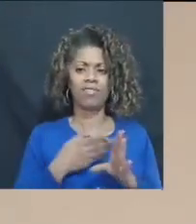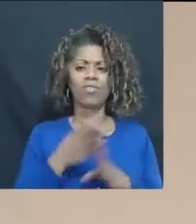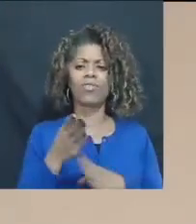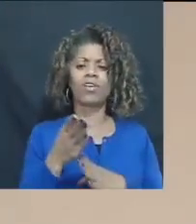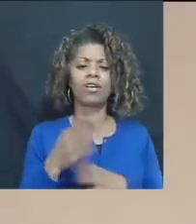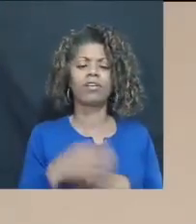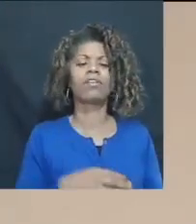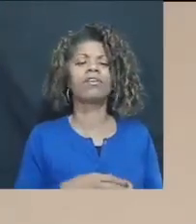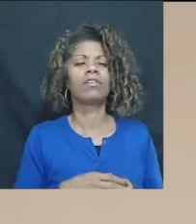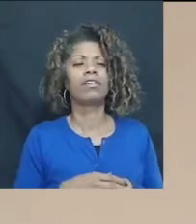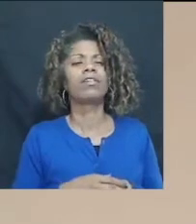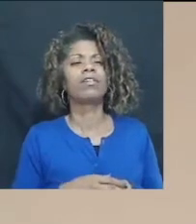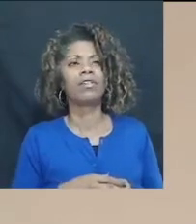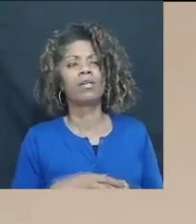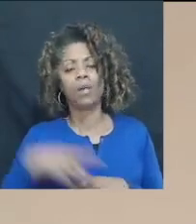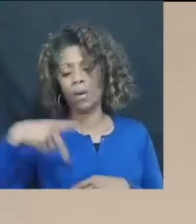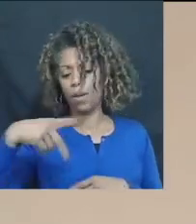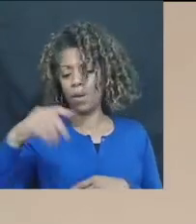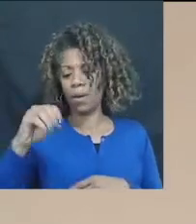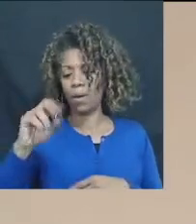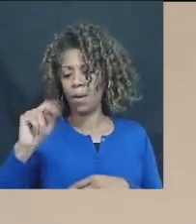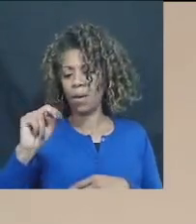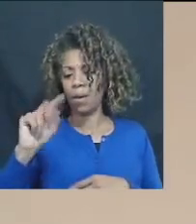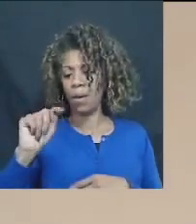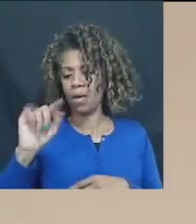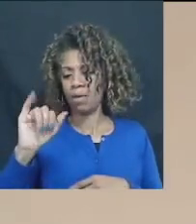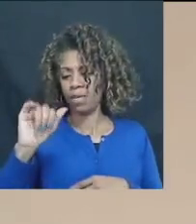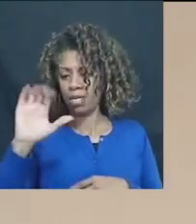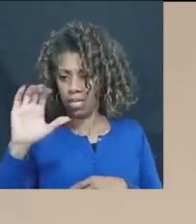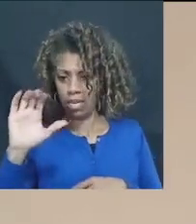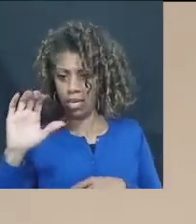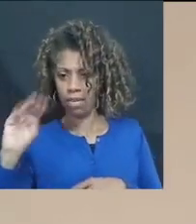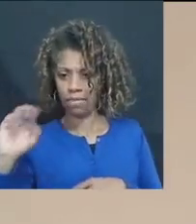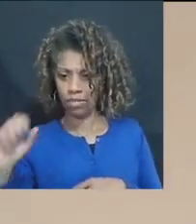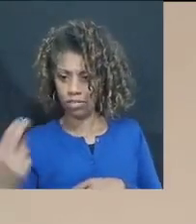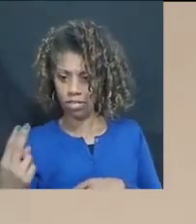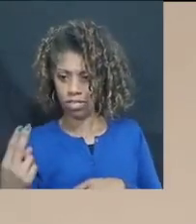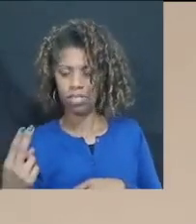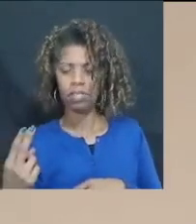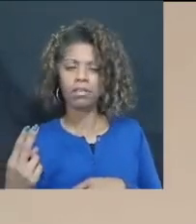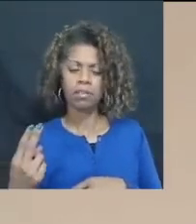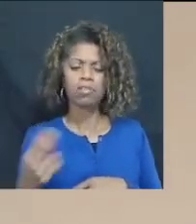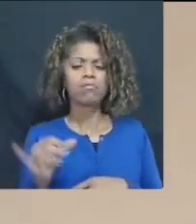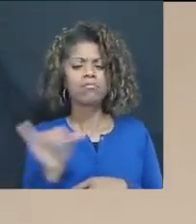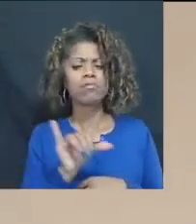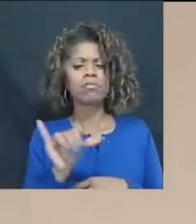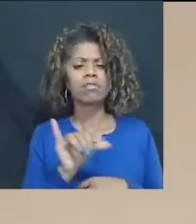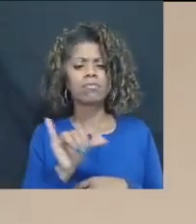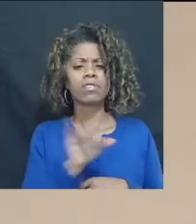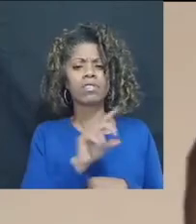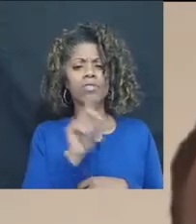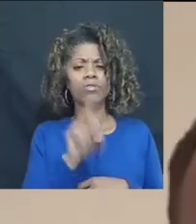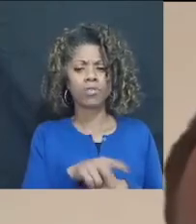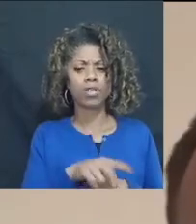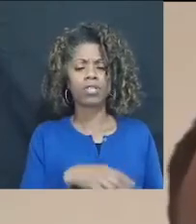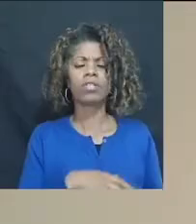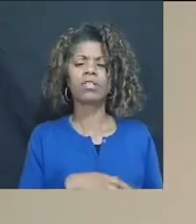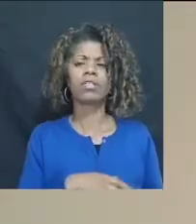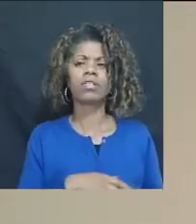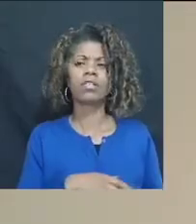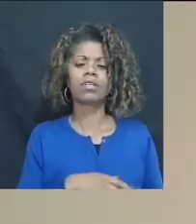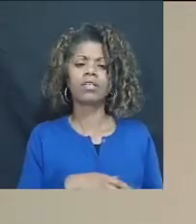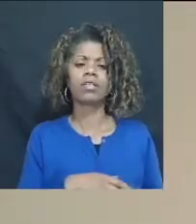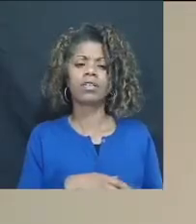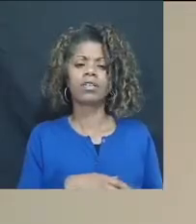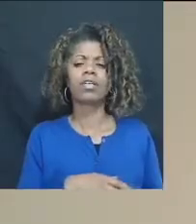Detroit, except that it was more violent in the days that Detroit was considered the murder capital of the world, and it was much smaller, so